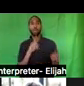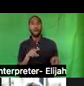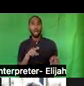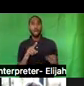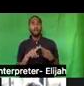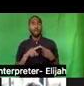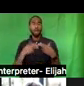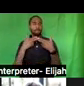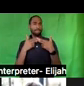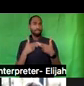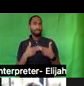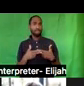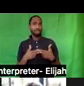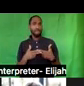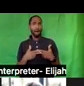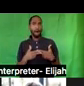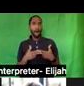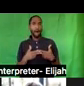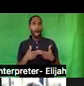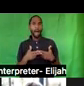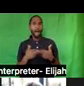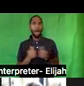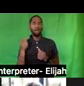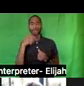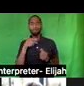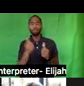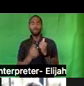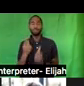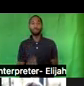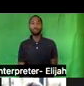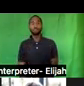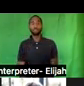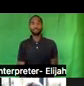those slides out loud together with everybody.